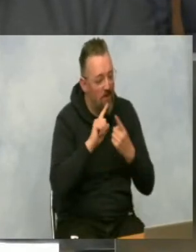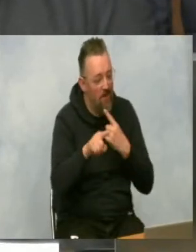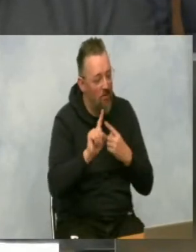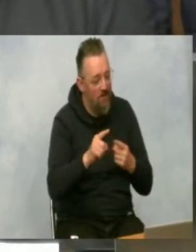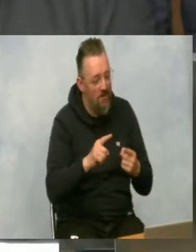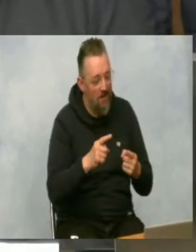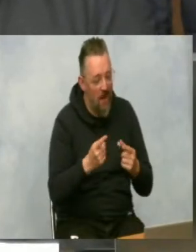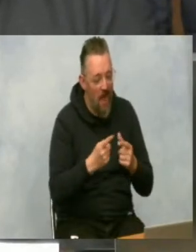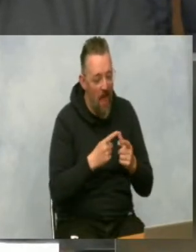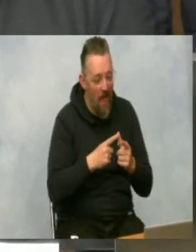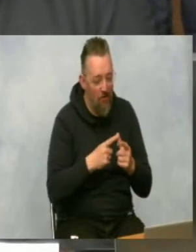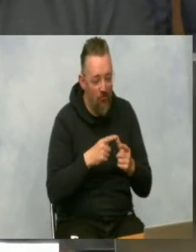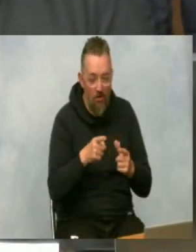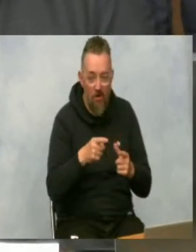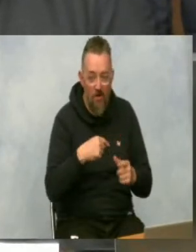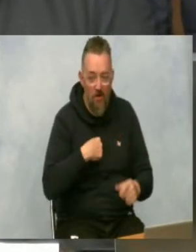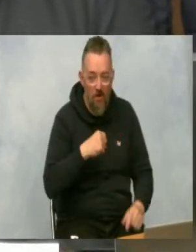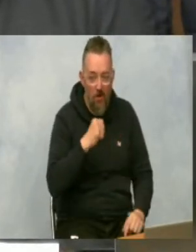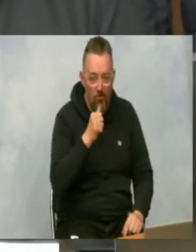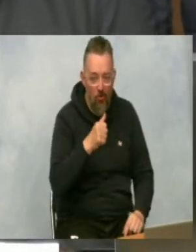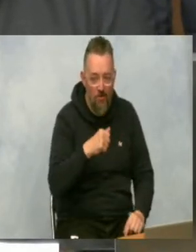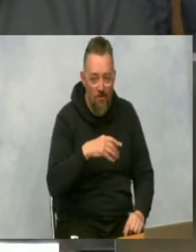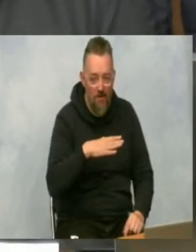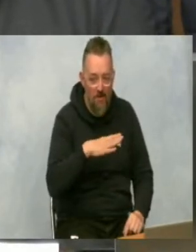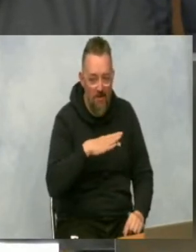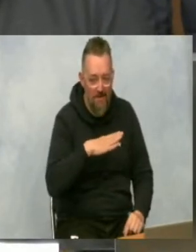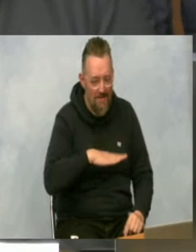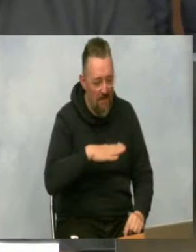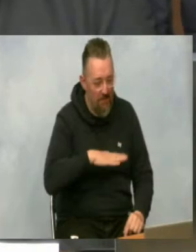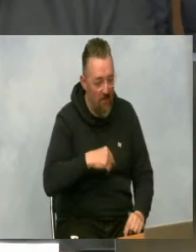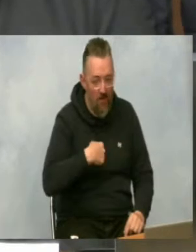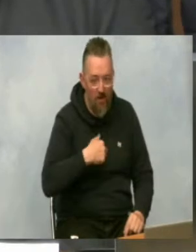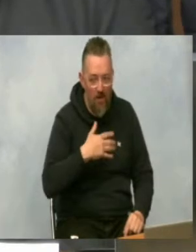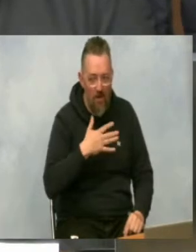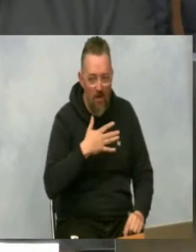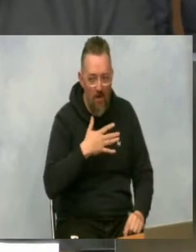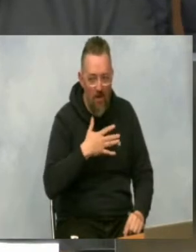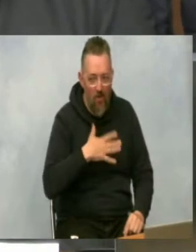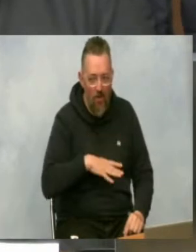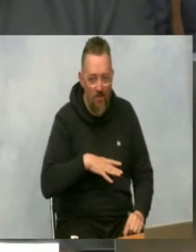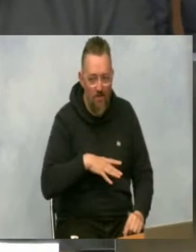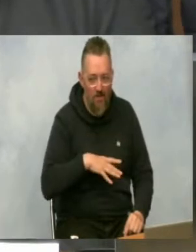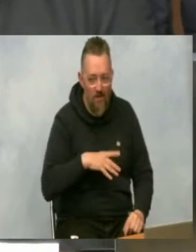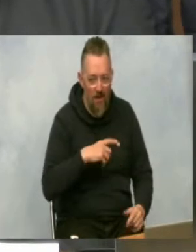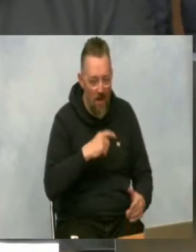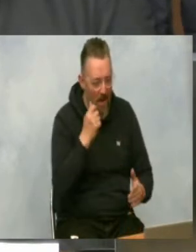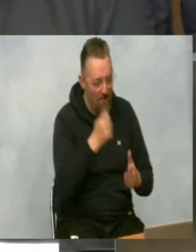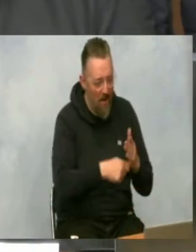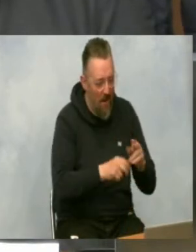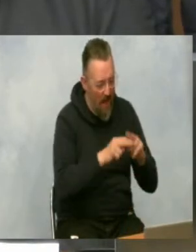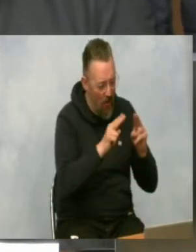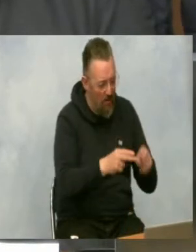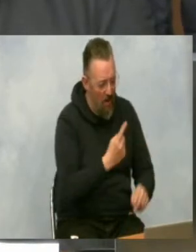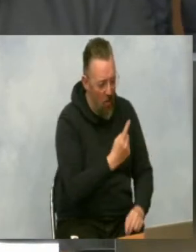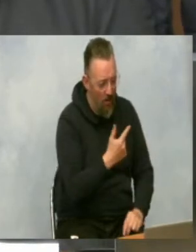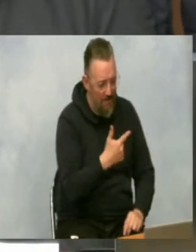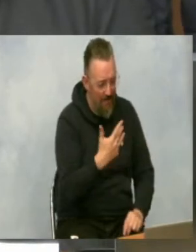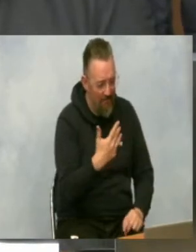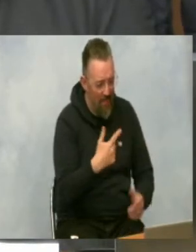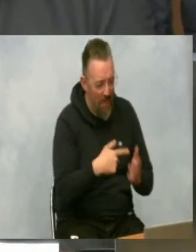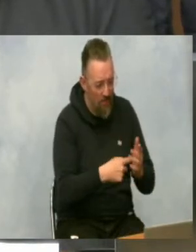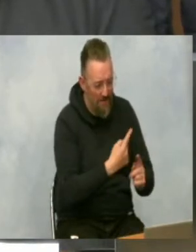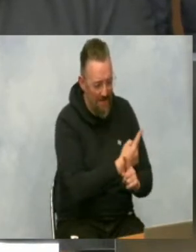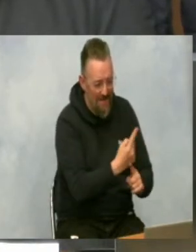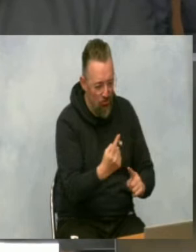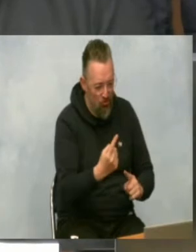comments. I'm not really satisfied with this. We're just after approving papers to buy houses for 175 grand a pop,